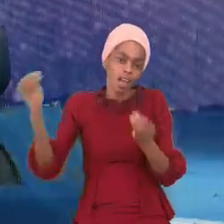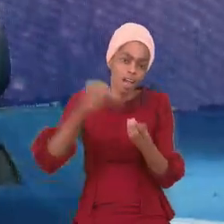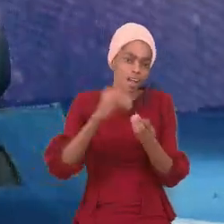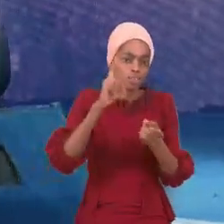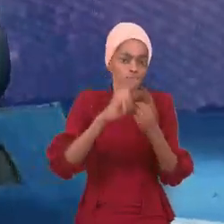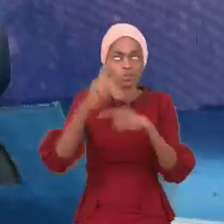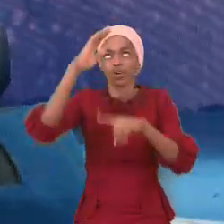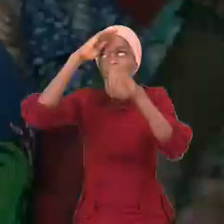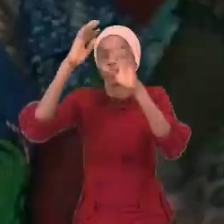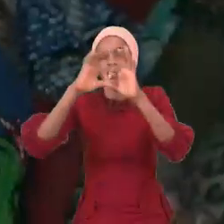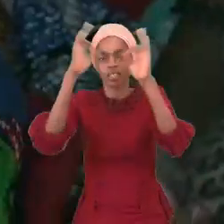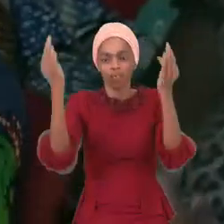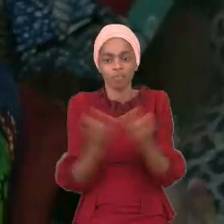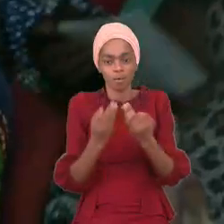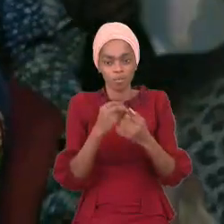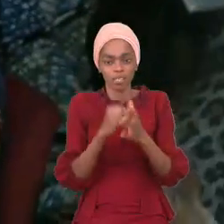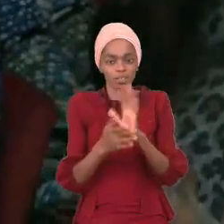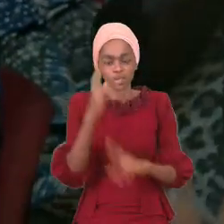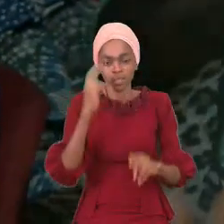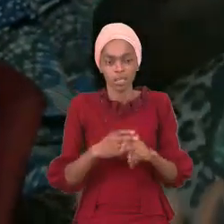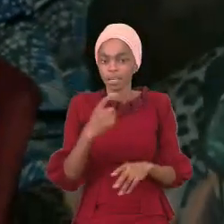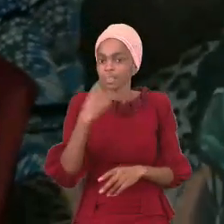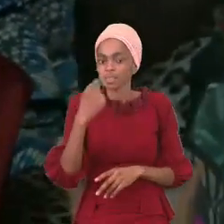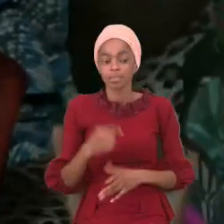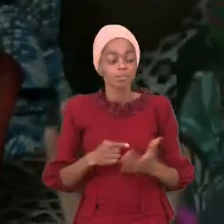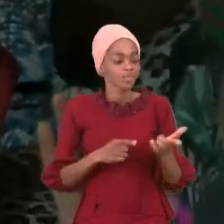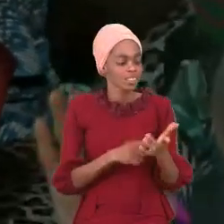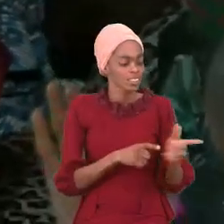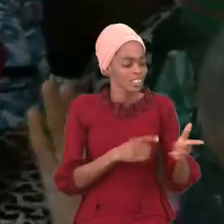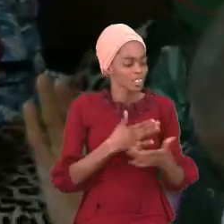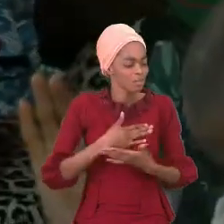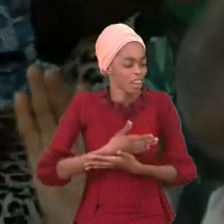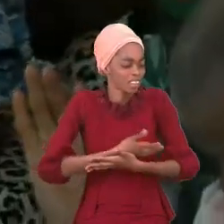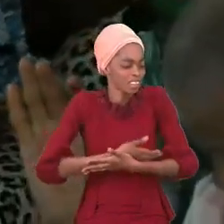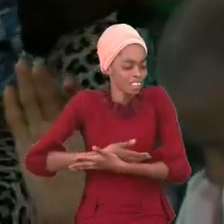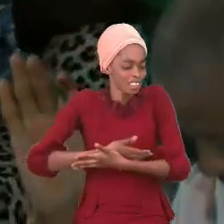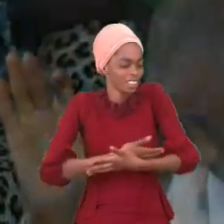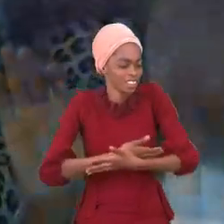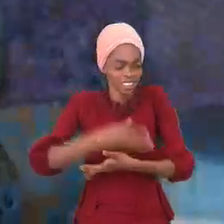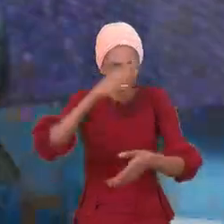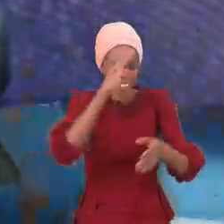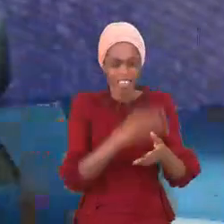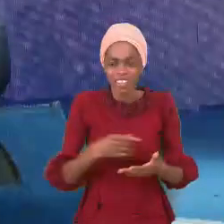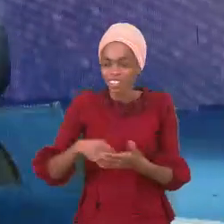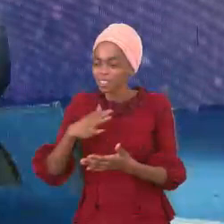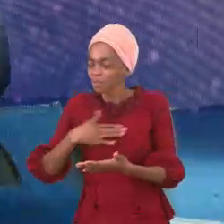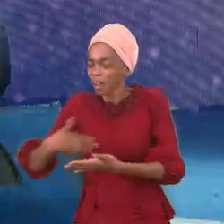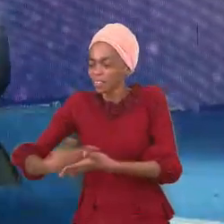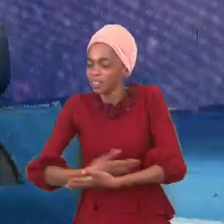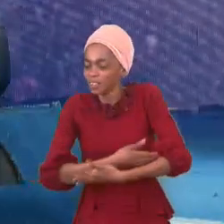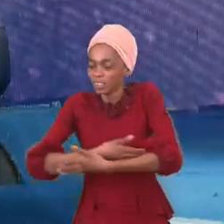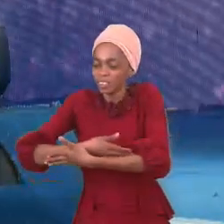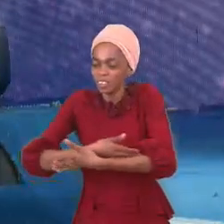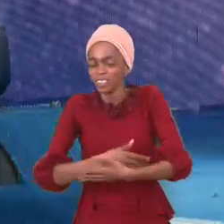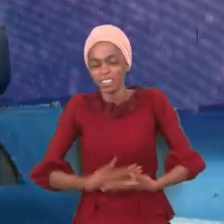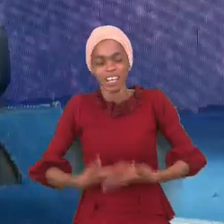family. And you see, that's my newborn son. That's my newborn daughter.